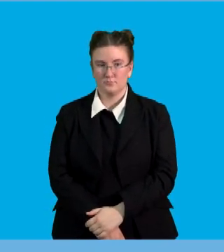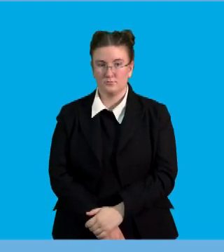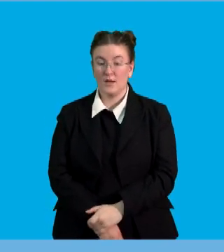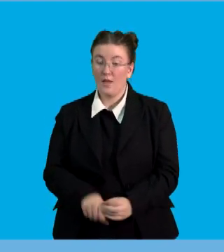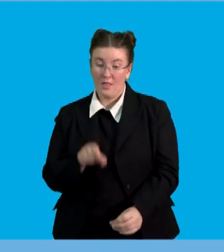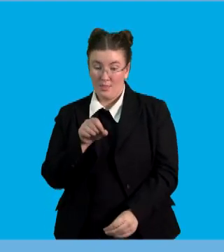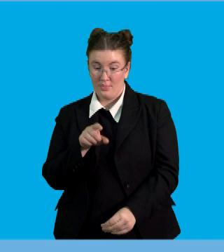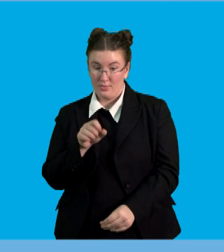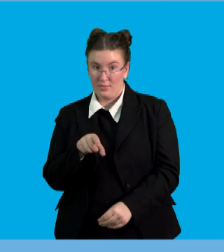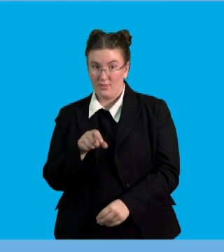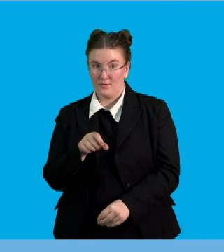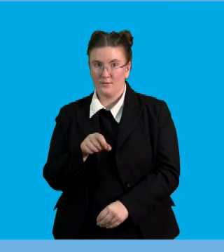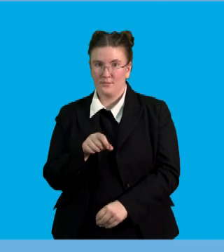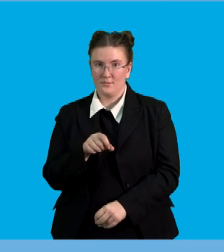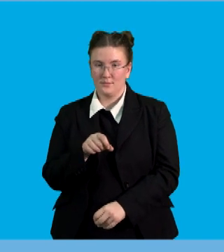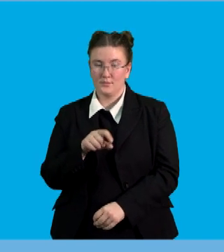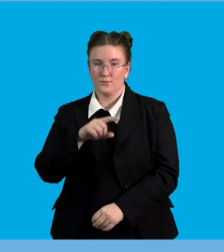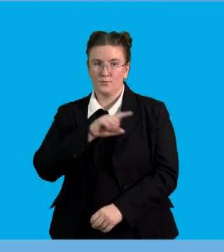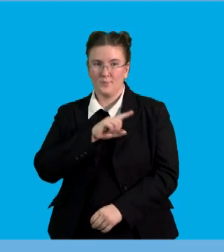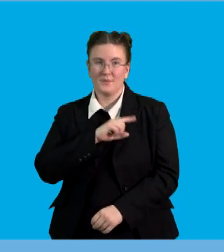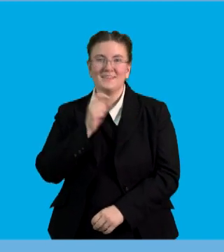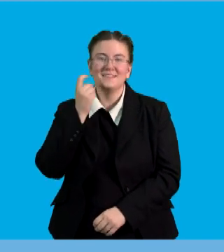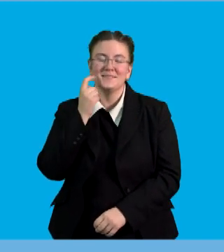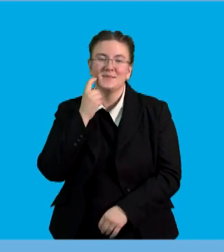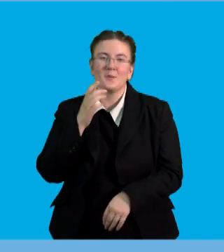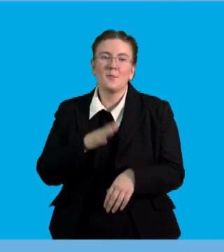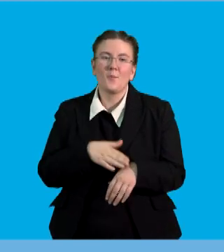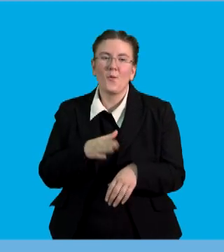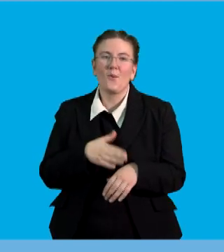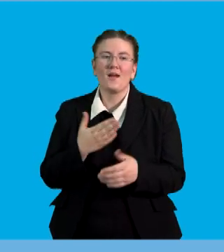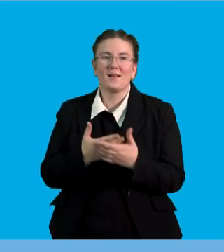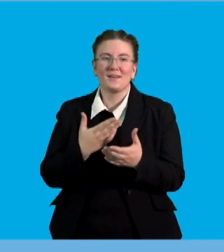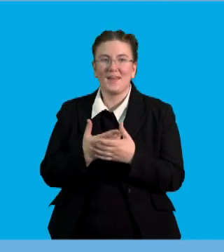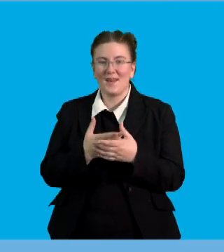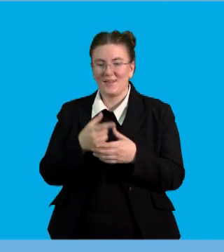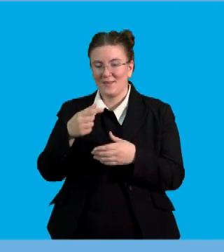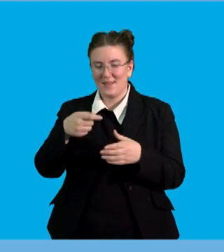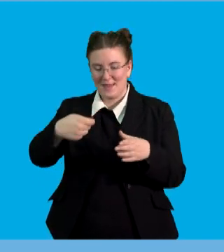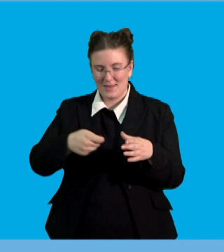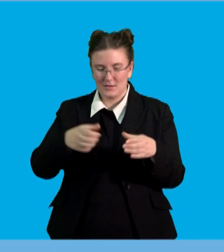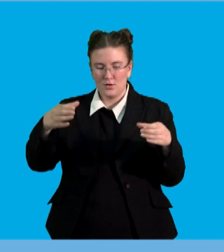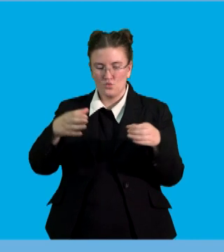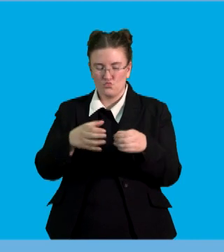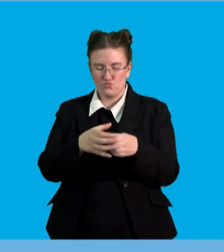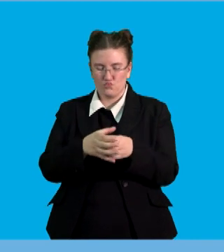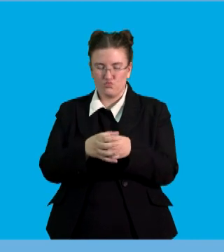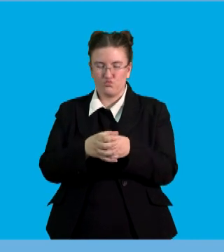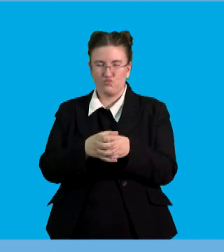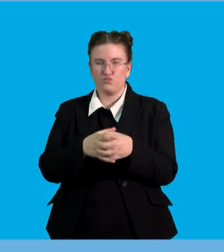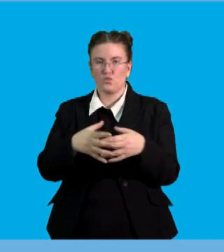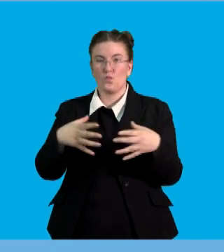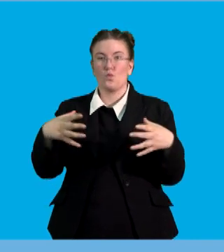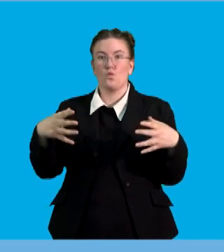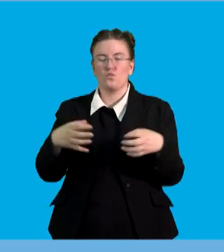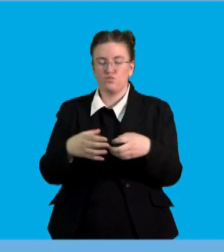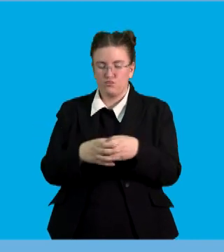And because of that, it's easier to squeeze the gas particles because they have a very big space between the particles as